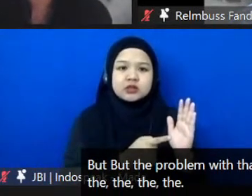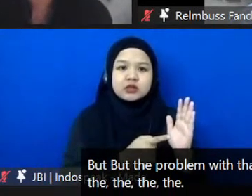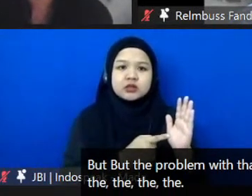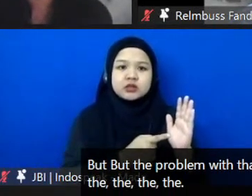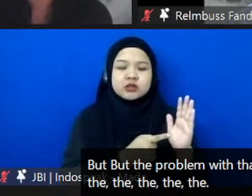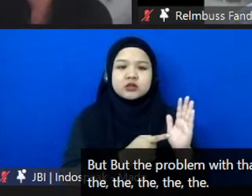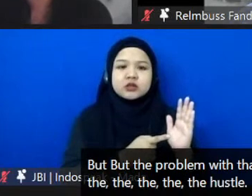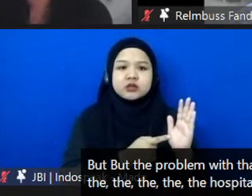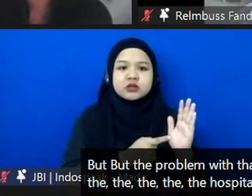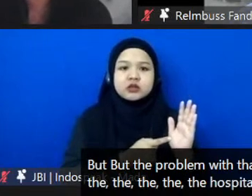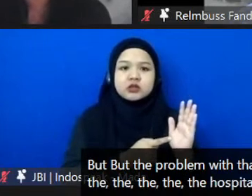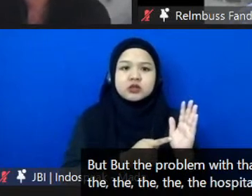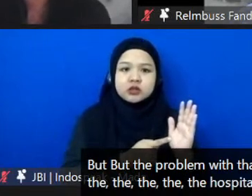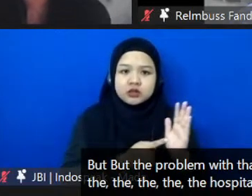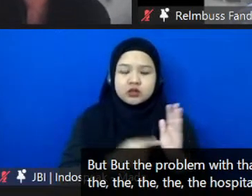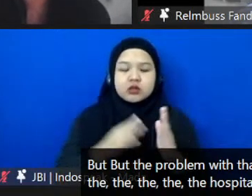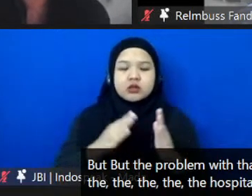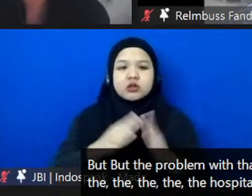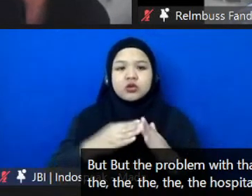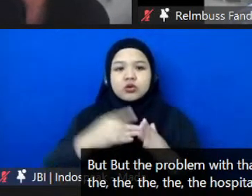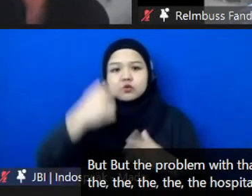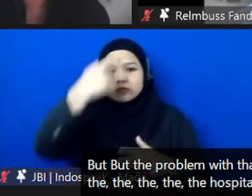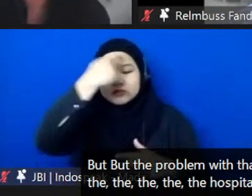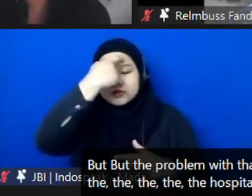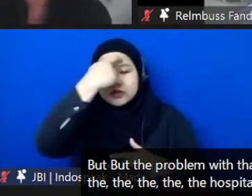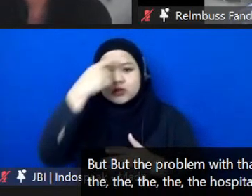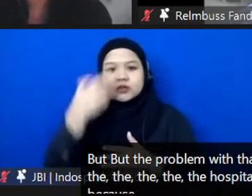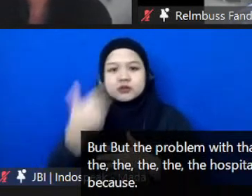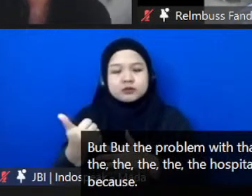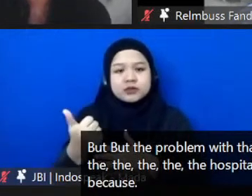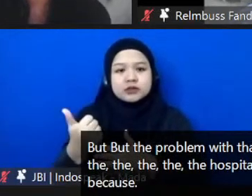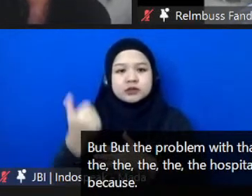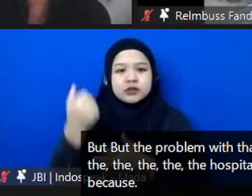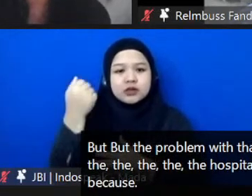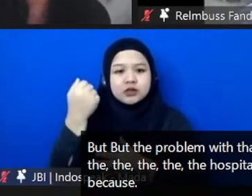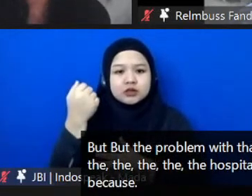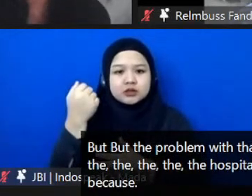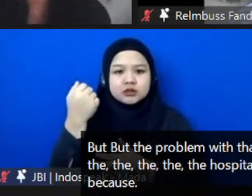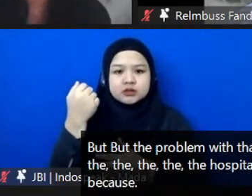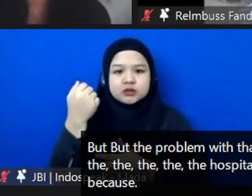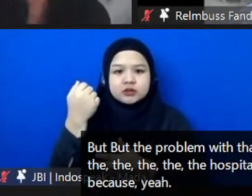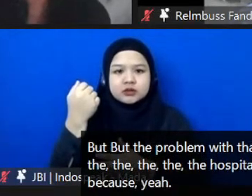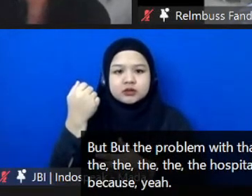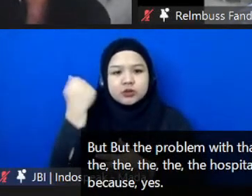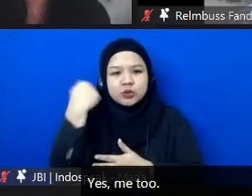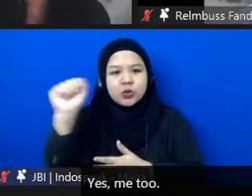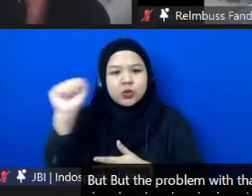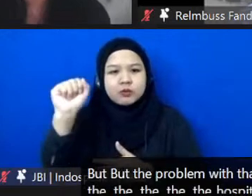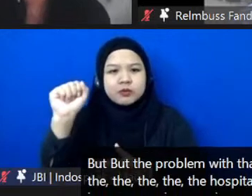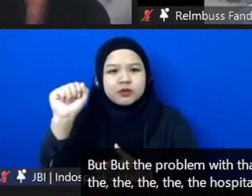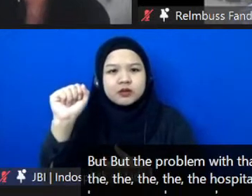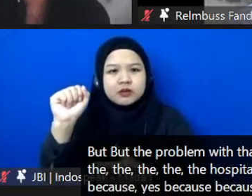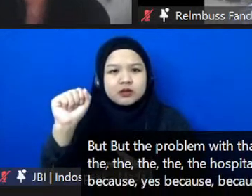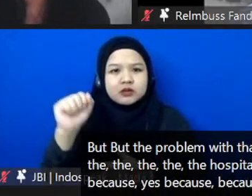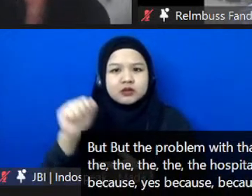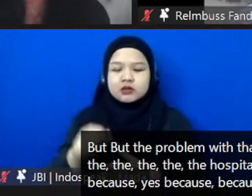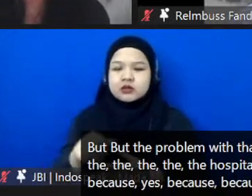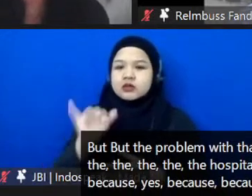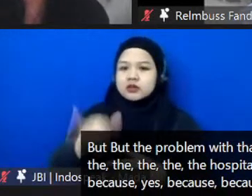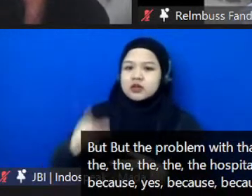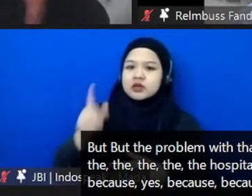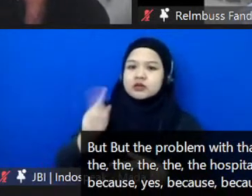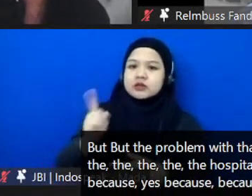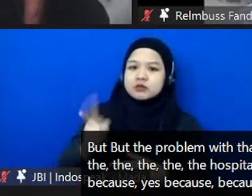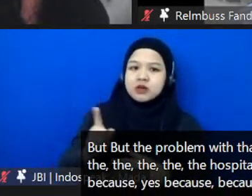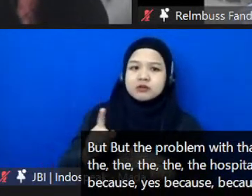the hospital complained about it because. Yes, because for the second month,